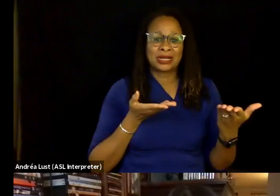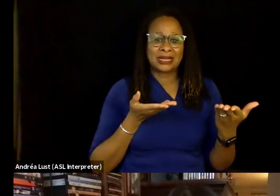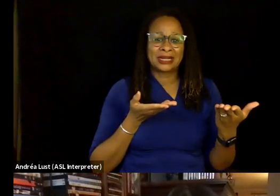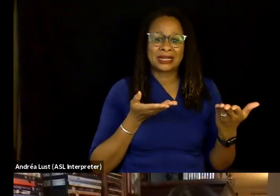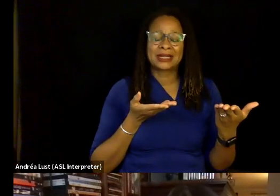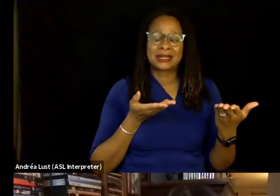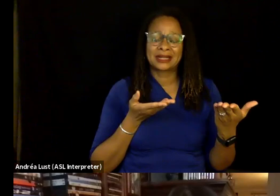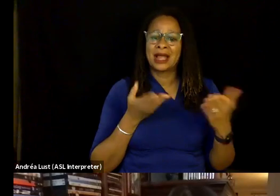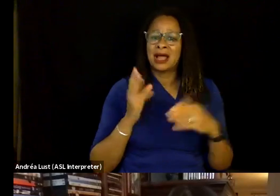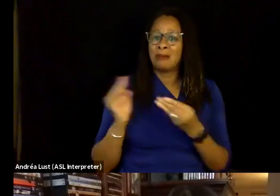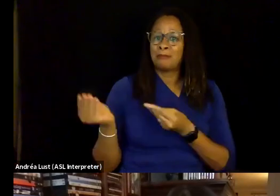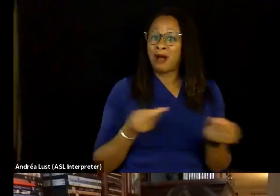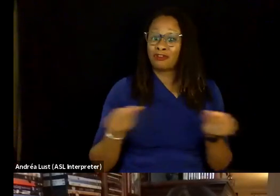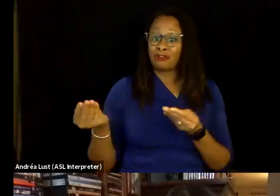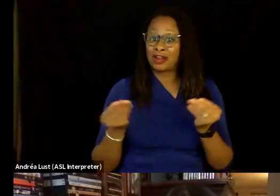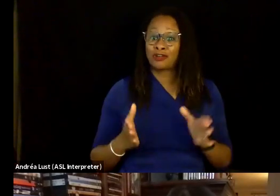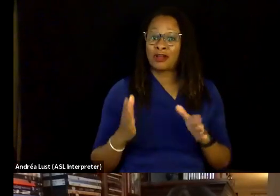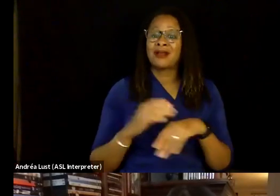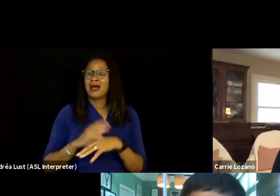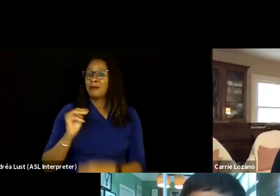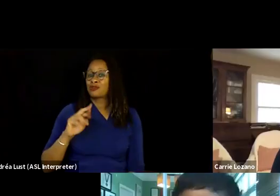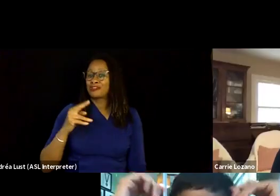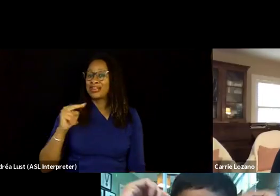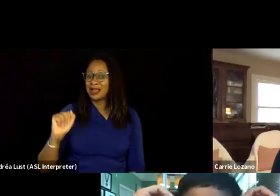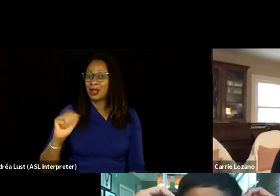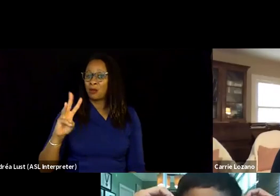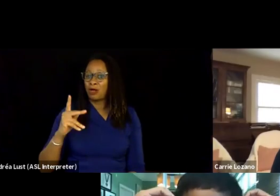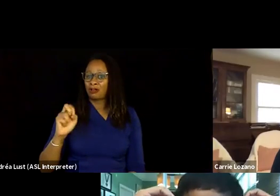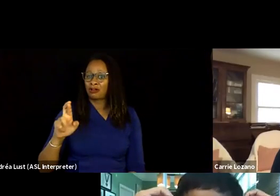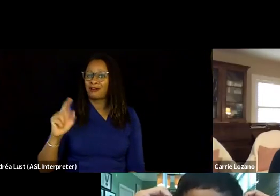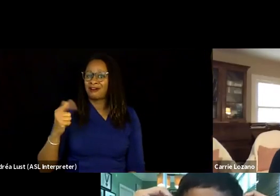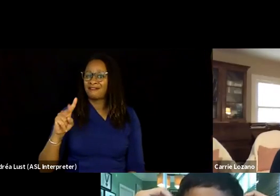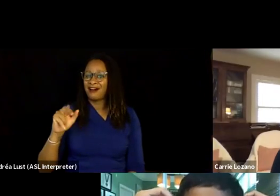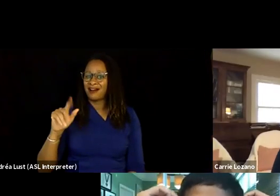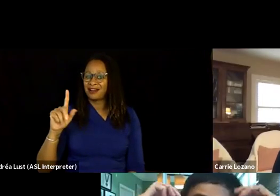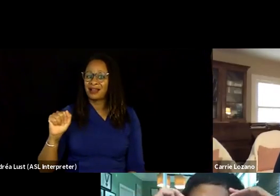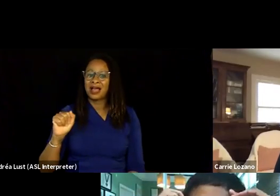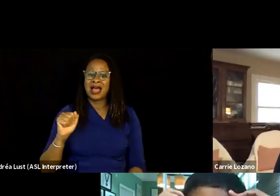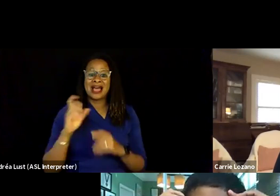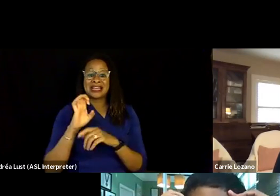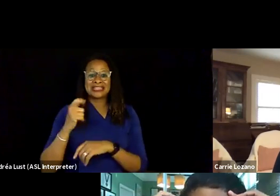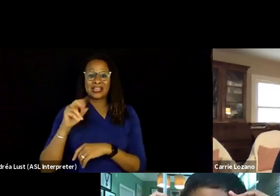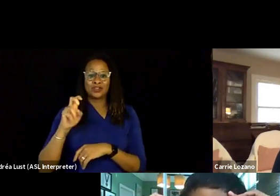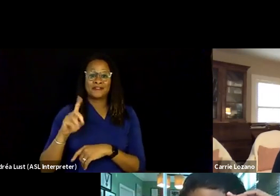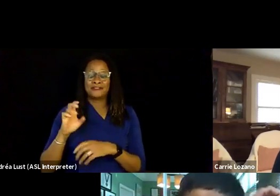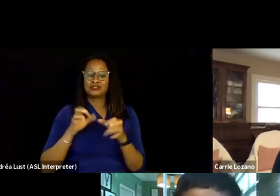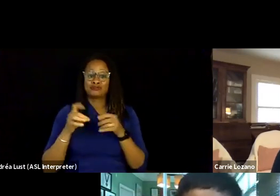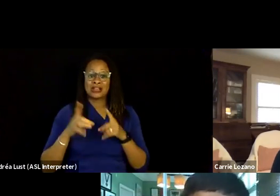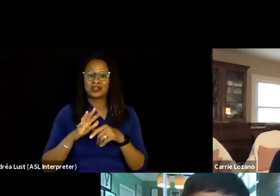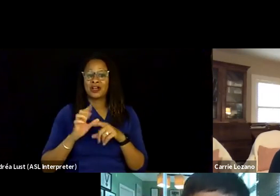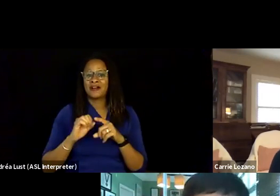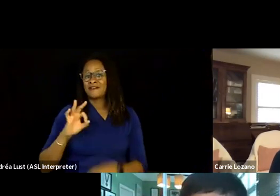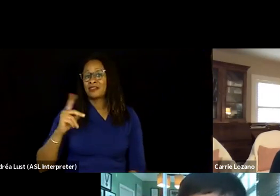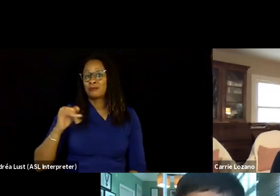evening, Marina Walker Guevara, executive director of the Pulitzer Center. And I came to know Marina's